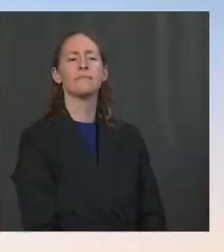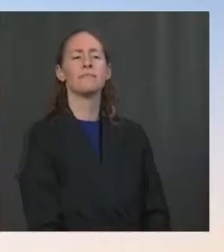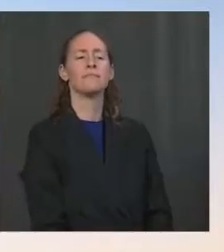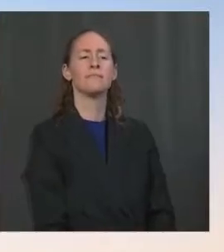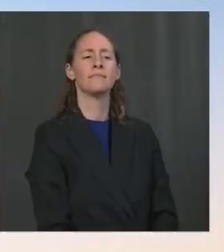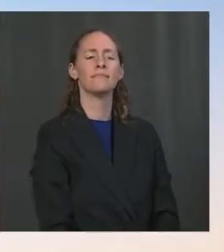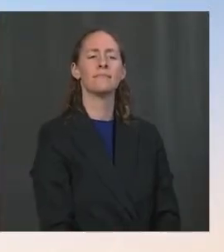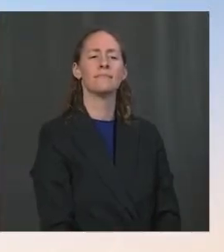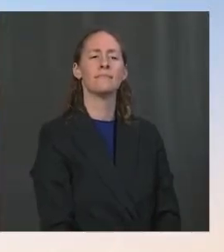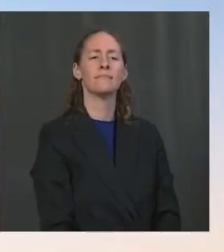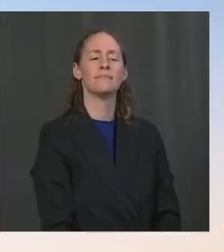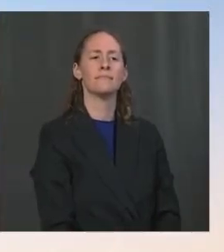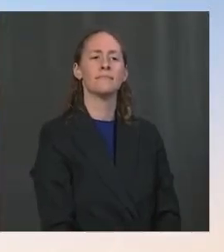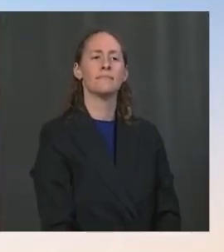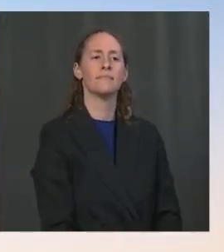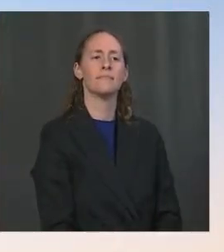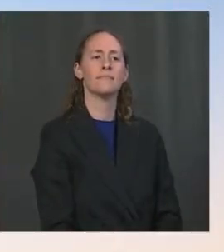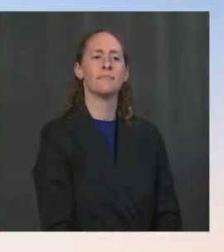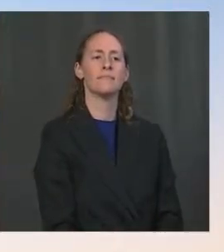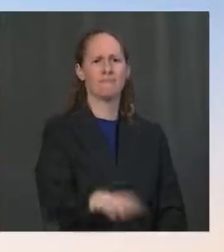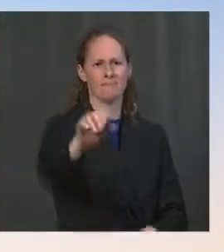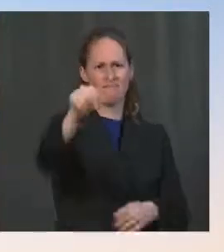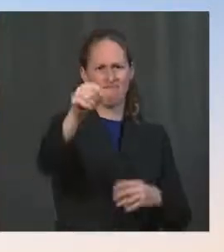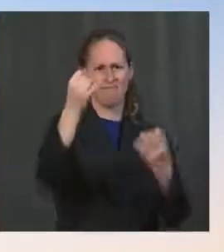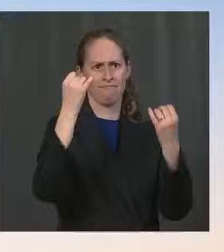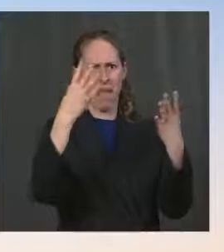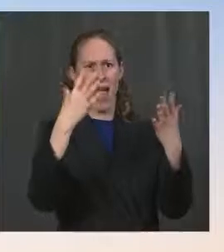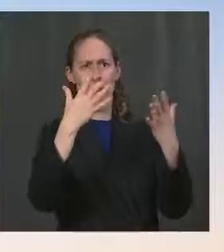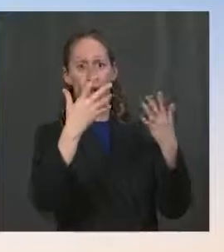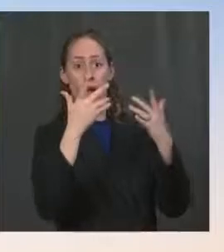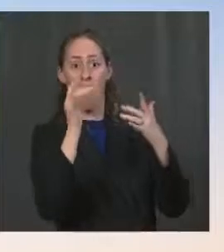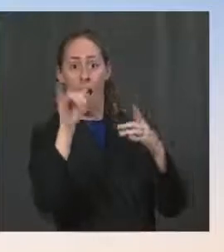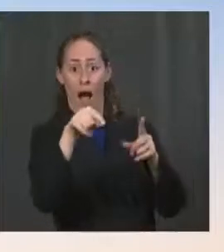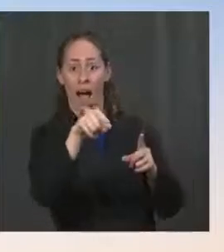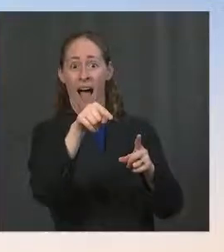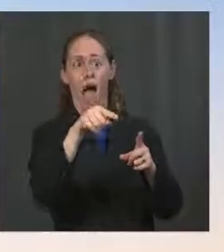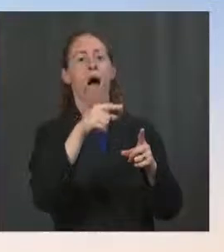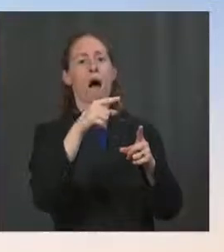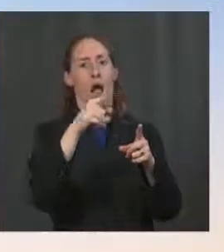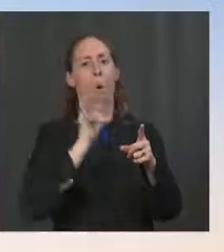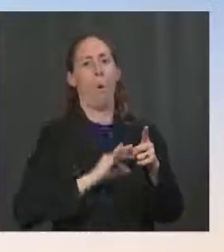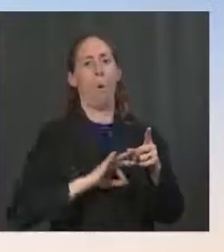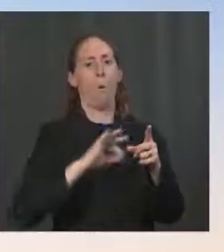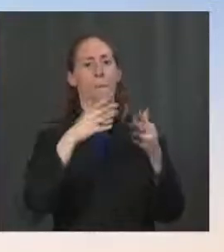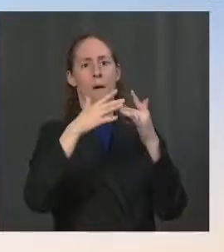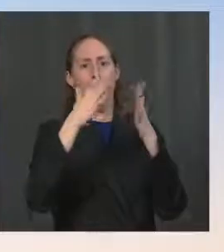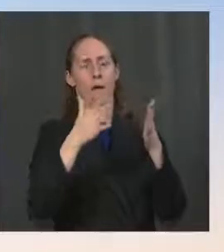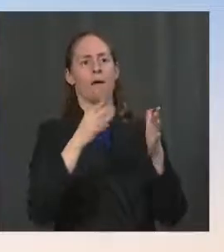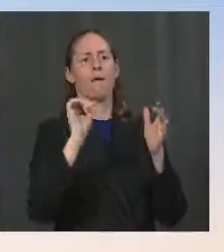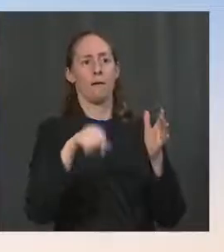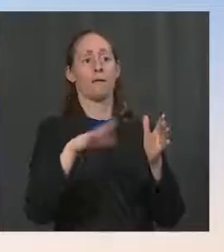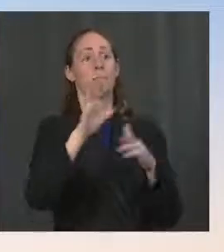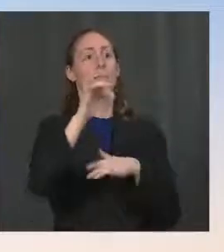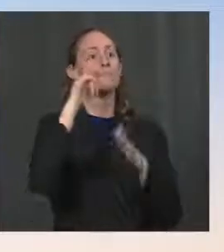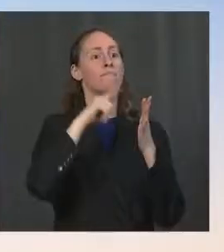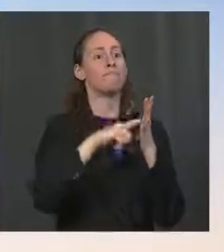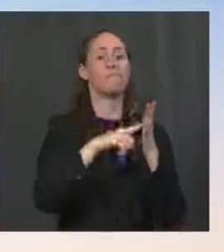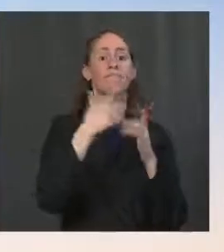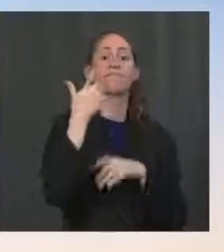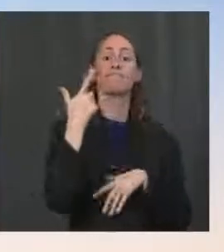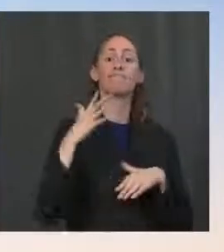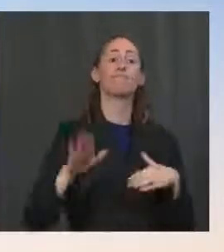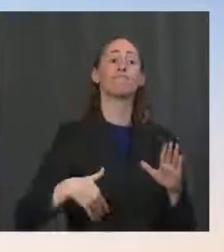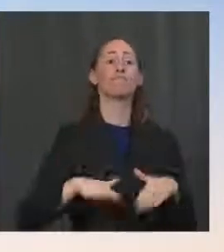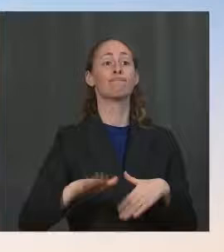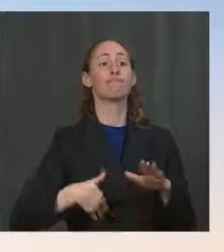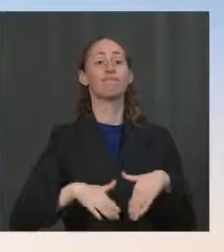great deal number of American citizens were evacuated, there were also numbers who came, of course, through the gates, including Afghans and vulnerable Afghans who also